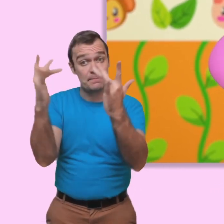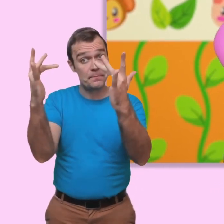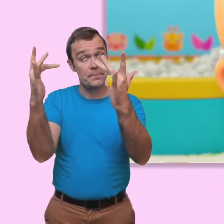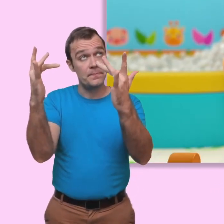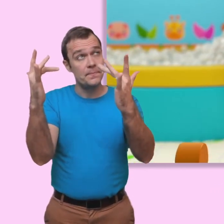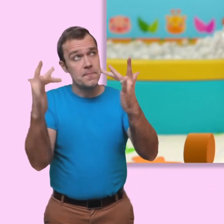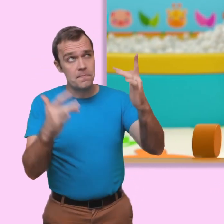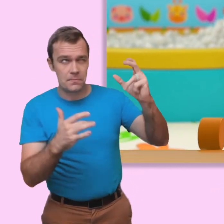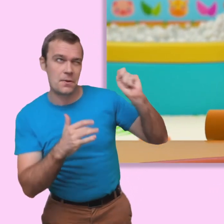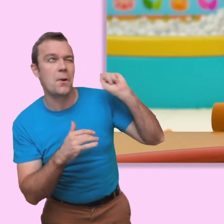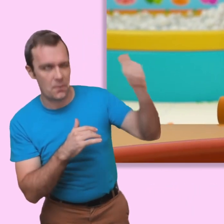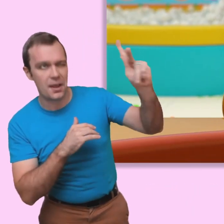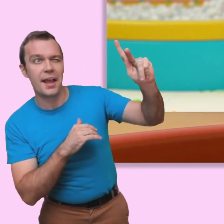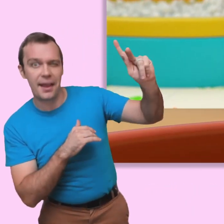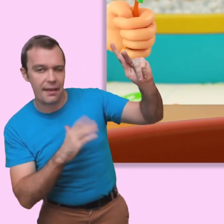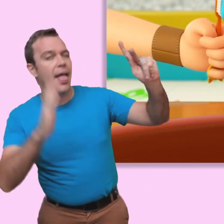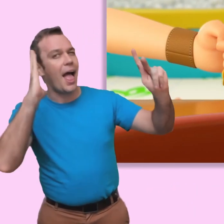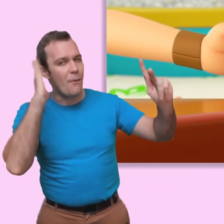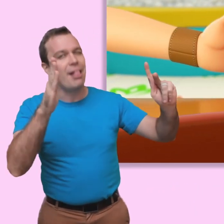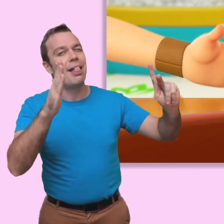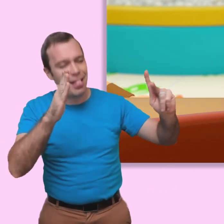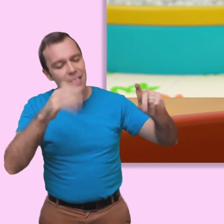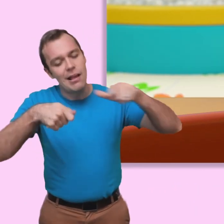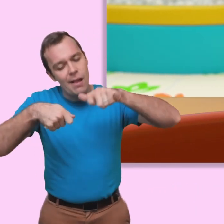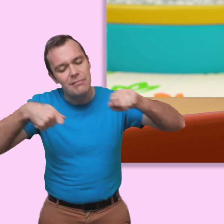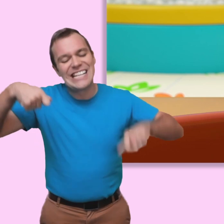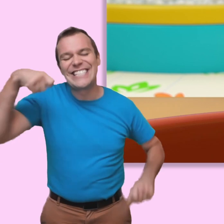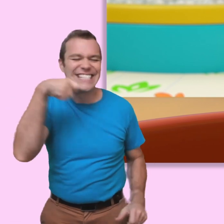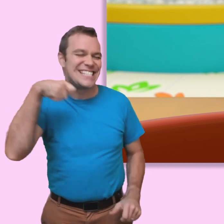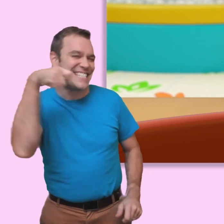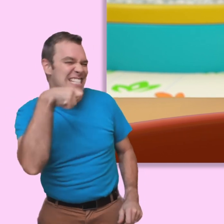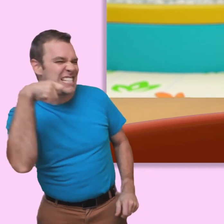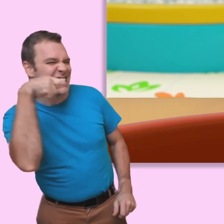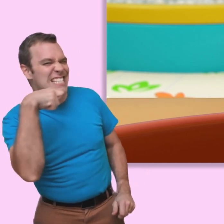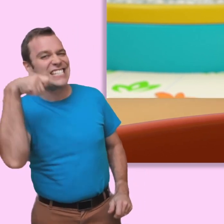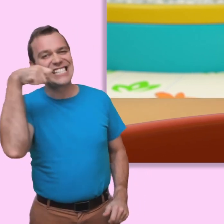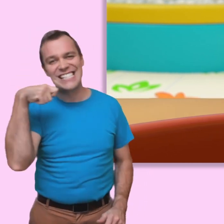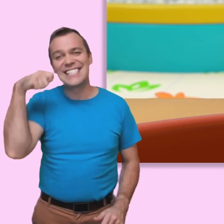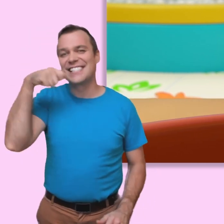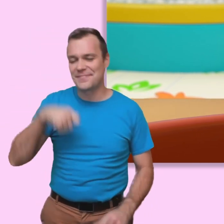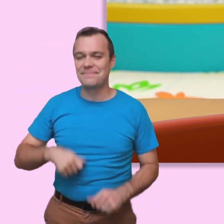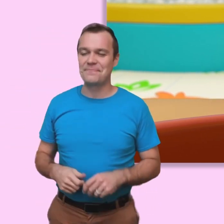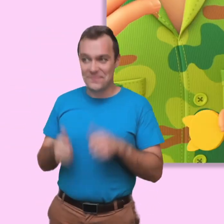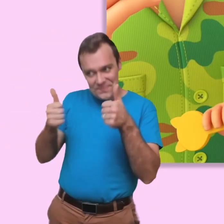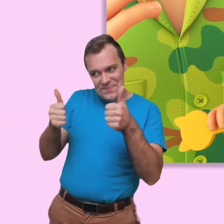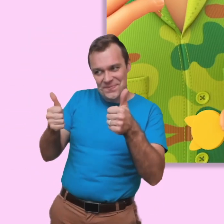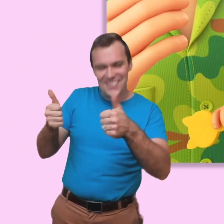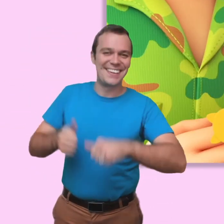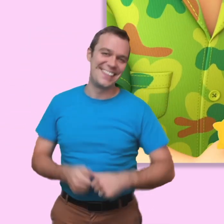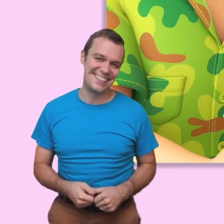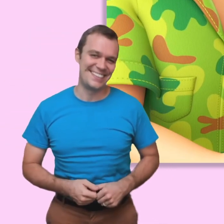bright. Okay, I will brush my teeth.